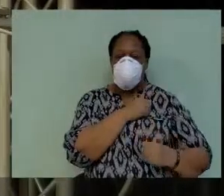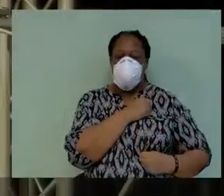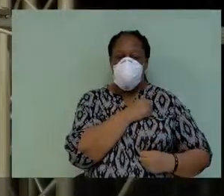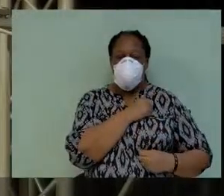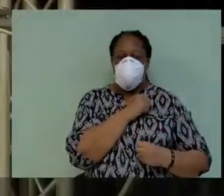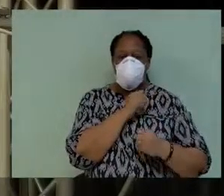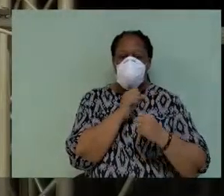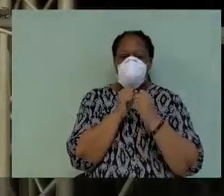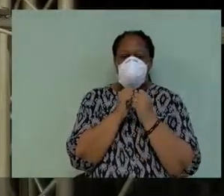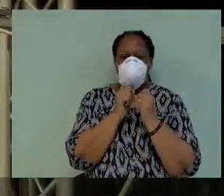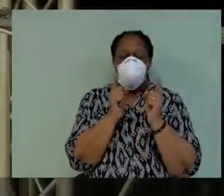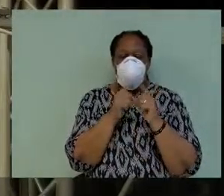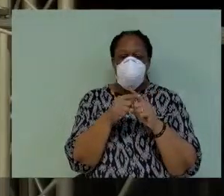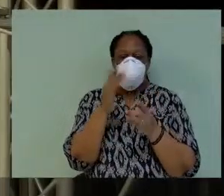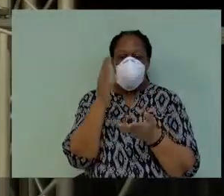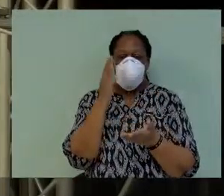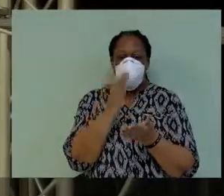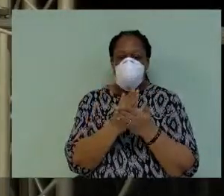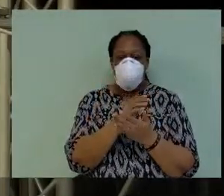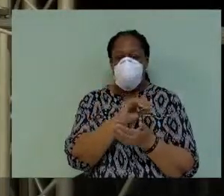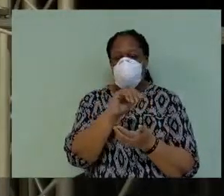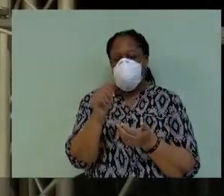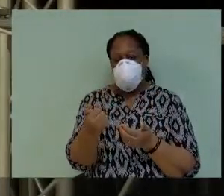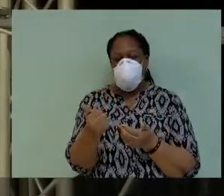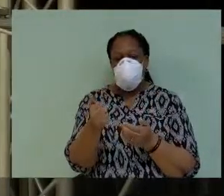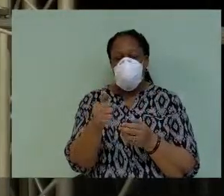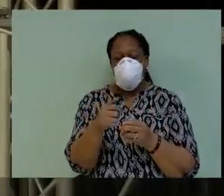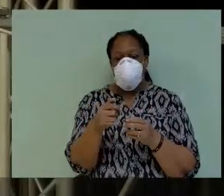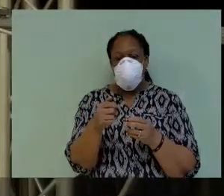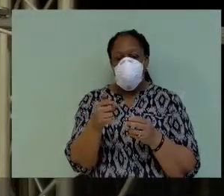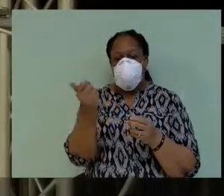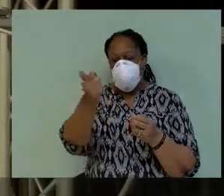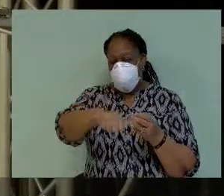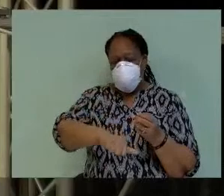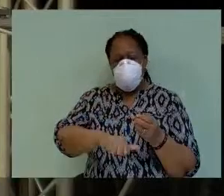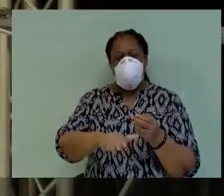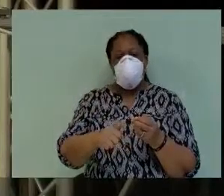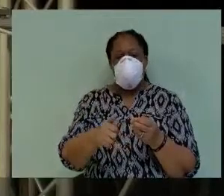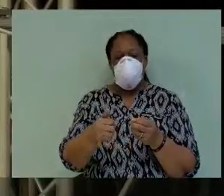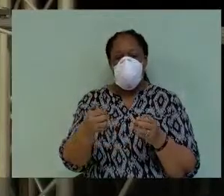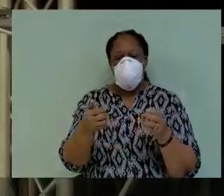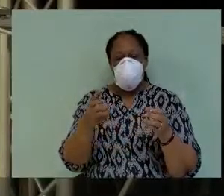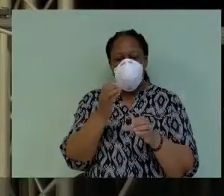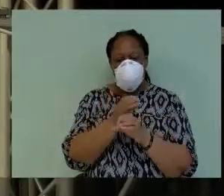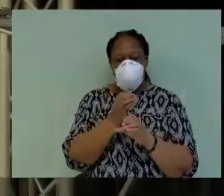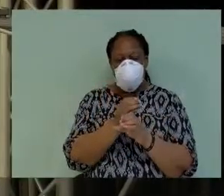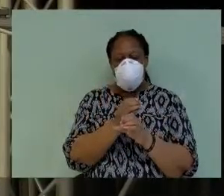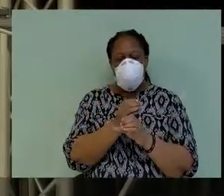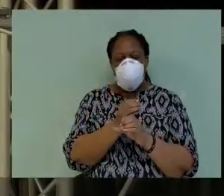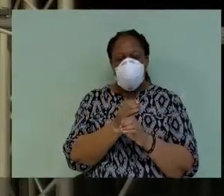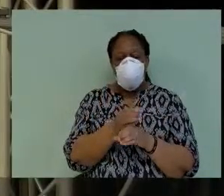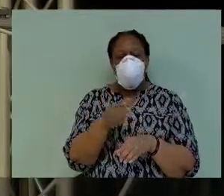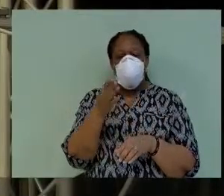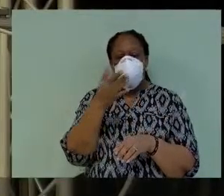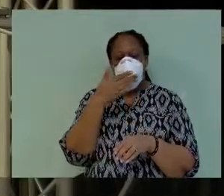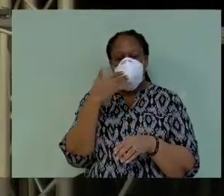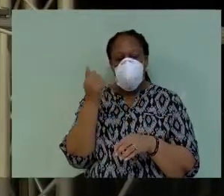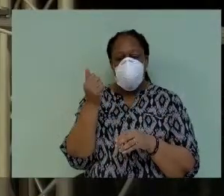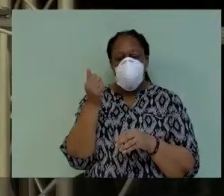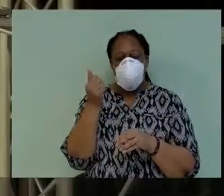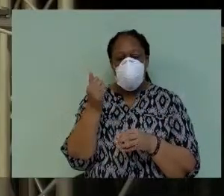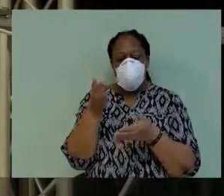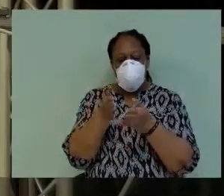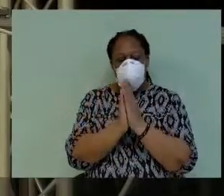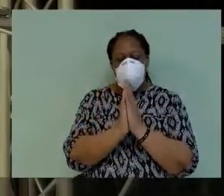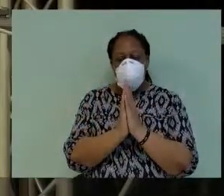Force to stop any vehicle and inquire as to the purpose for which that vehicle is being